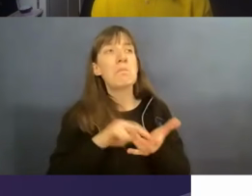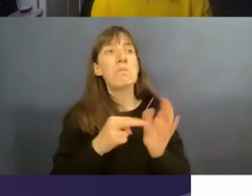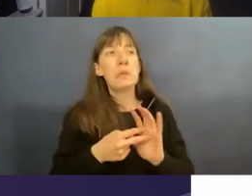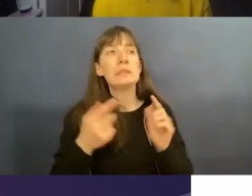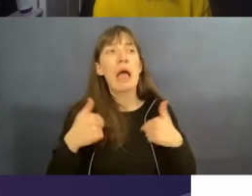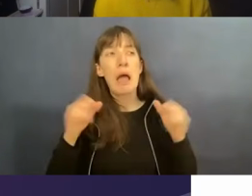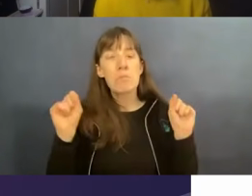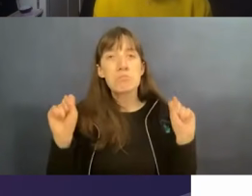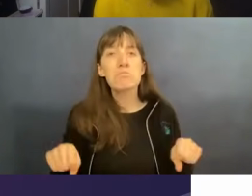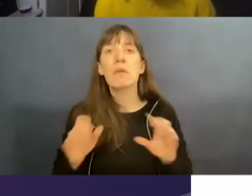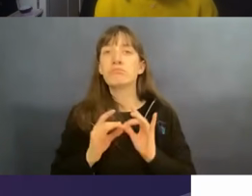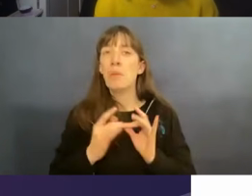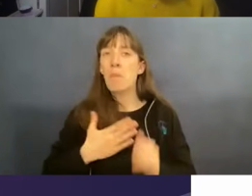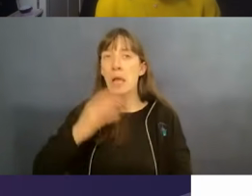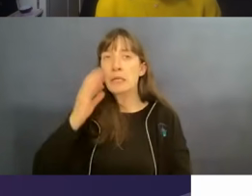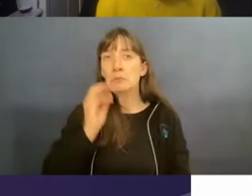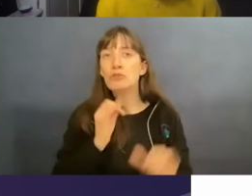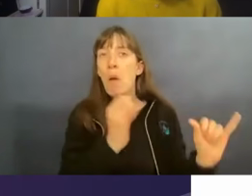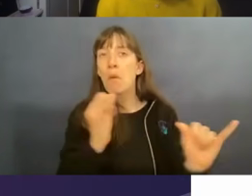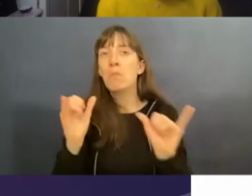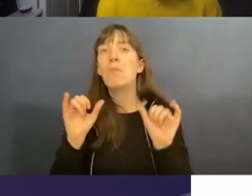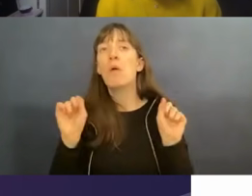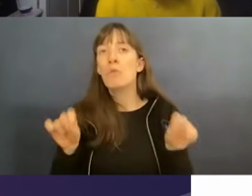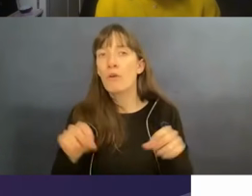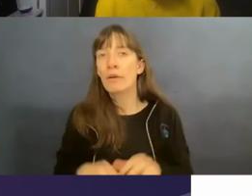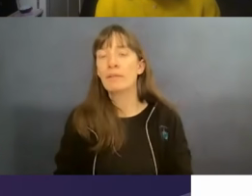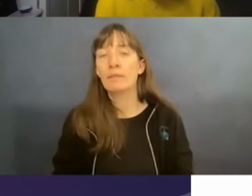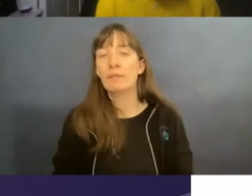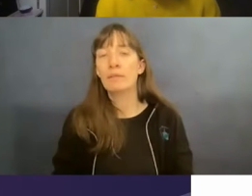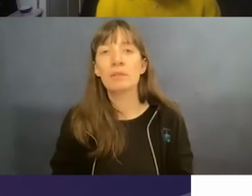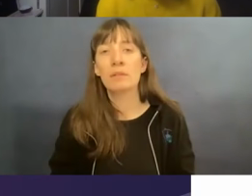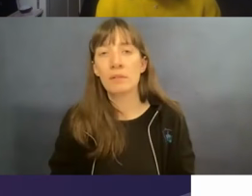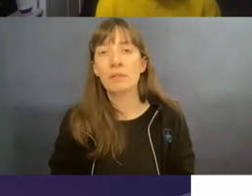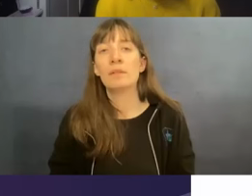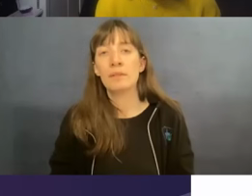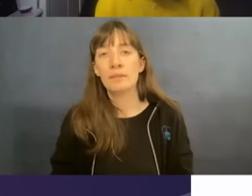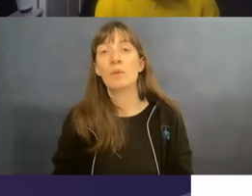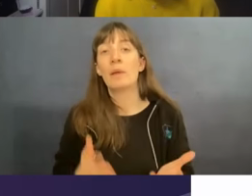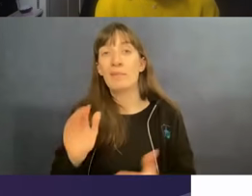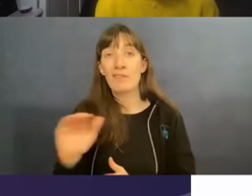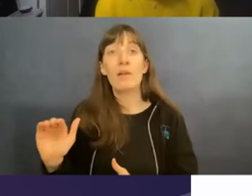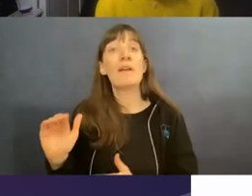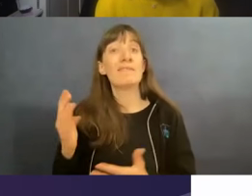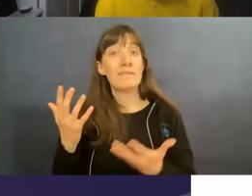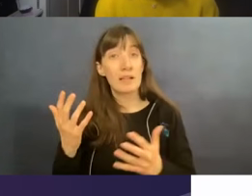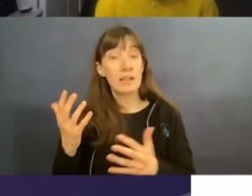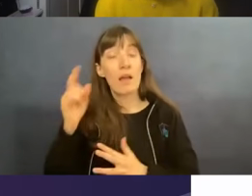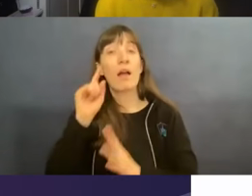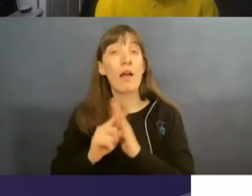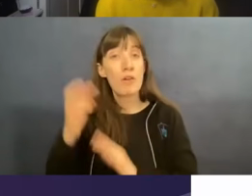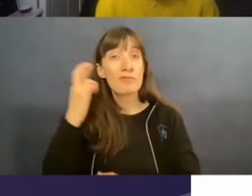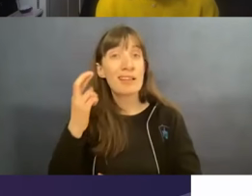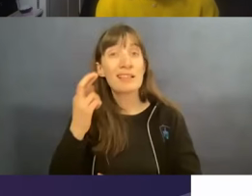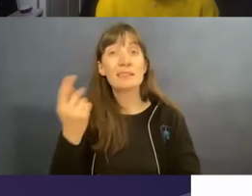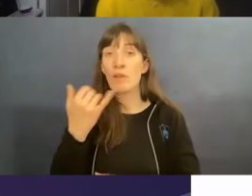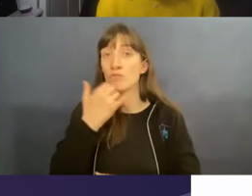my story and my experience. It might also be when a child figures out what is wrong, and or maybe wants